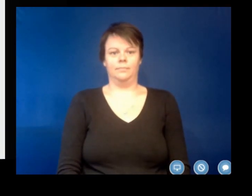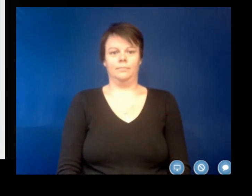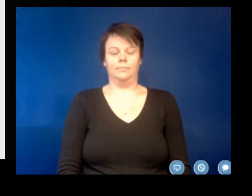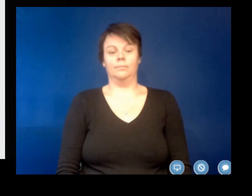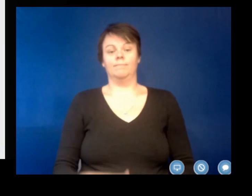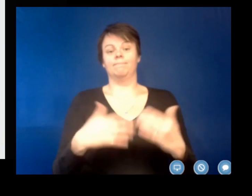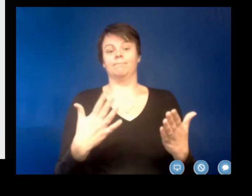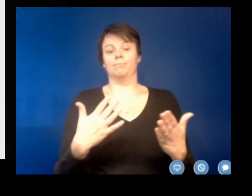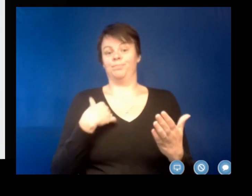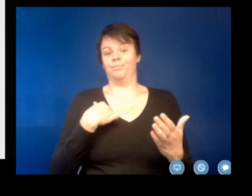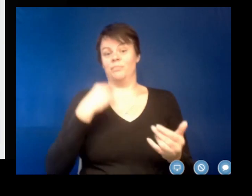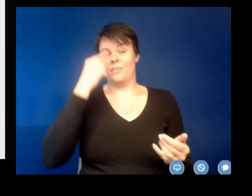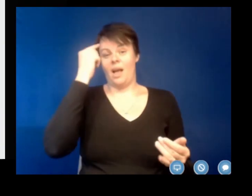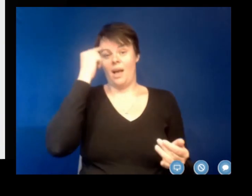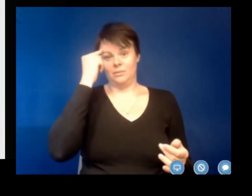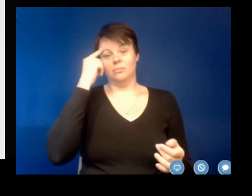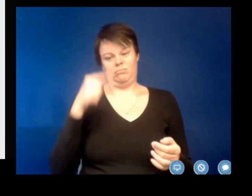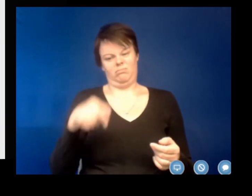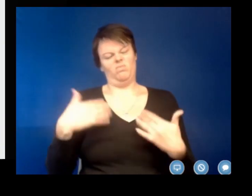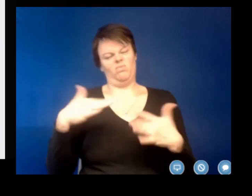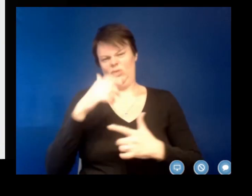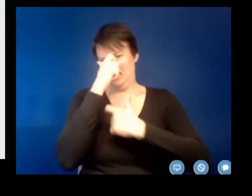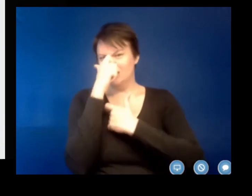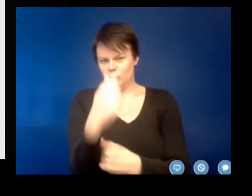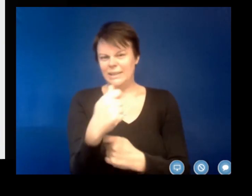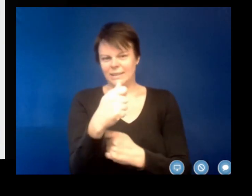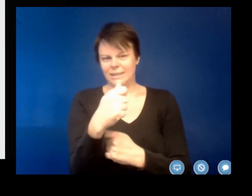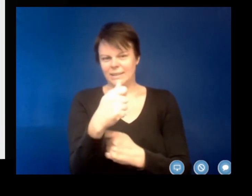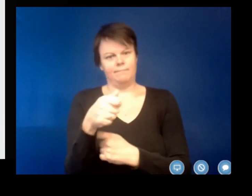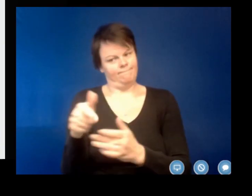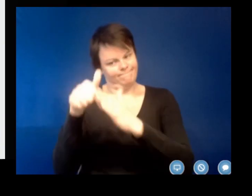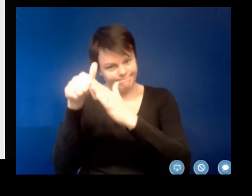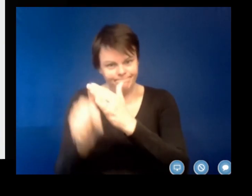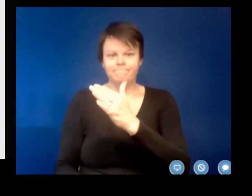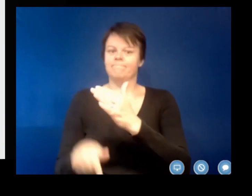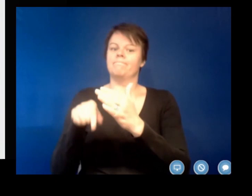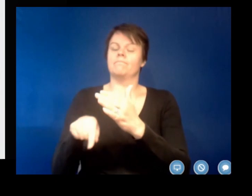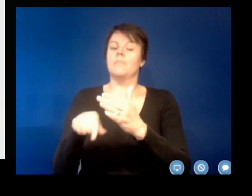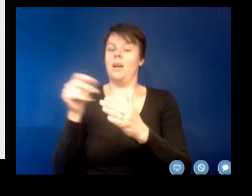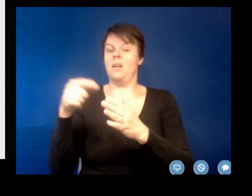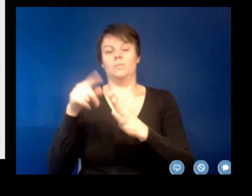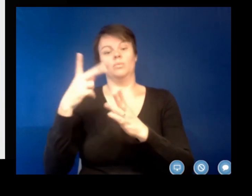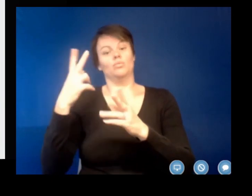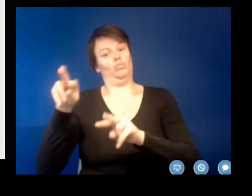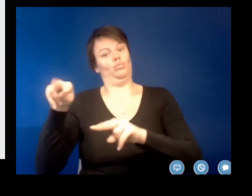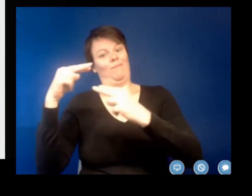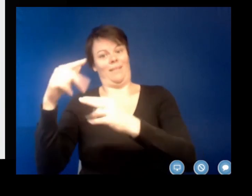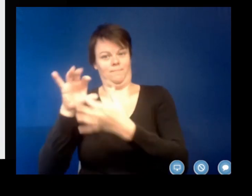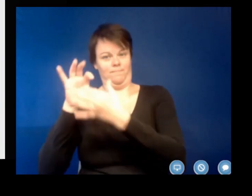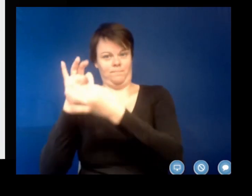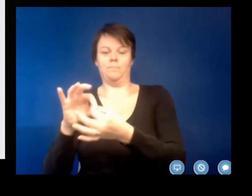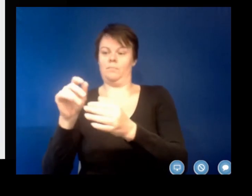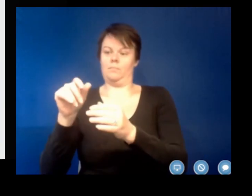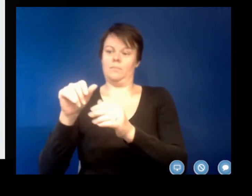I have the hypothesis that in this field, the interplay of the social learning in the society, so the